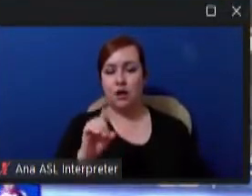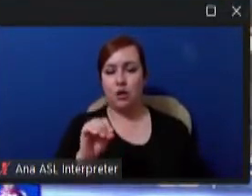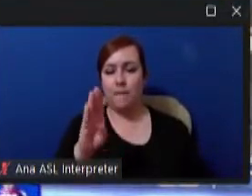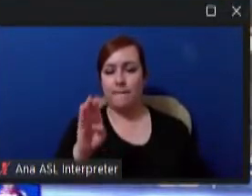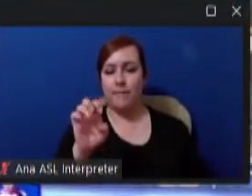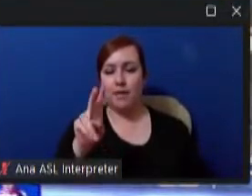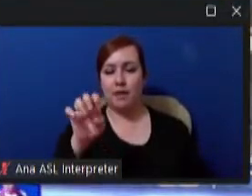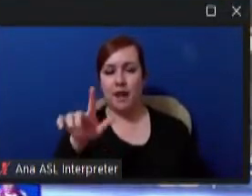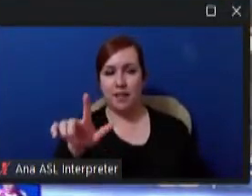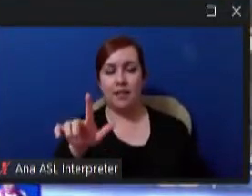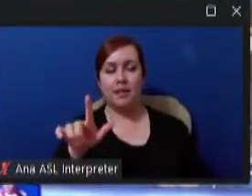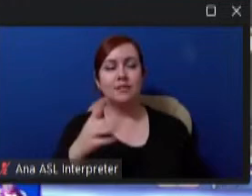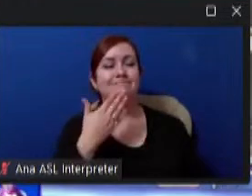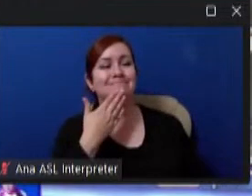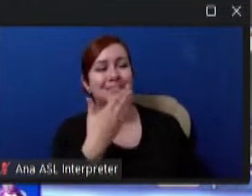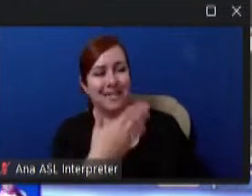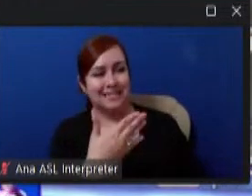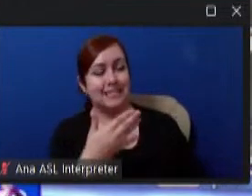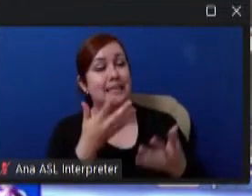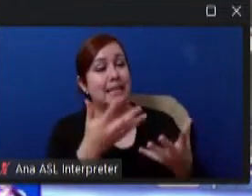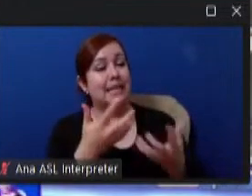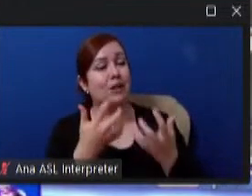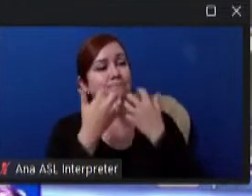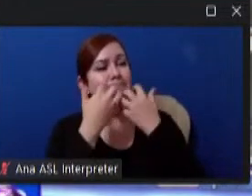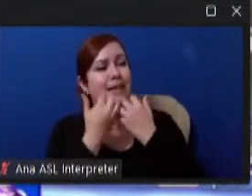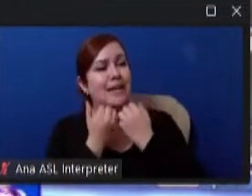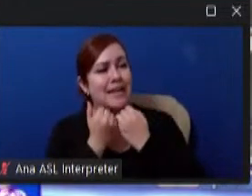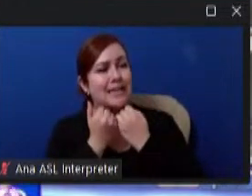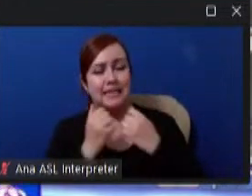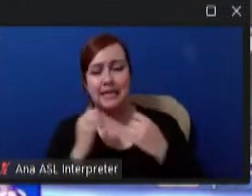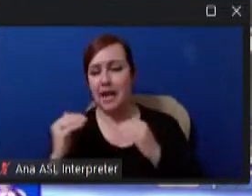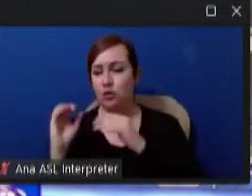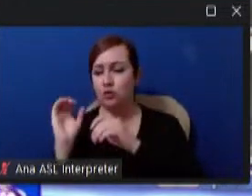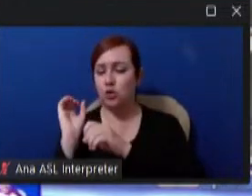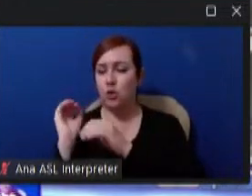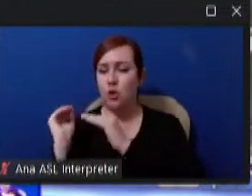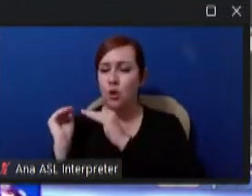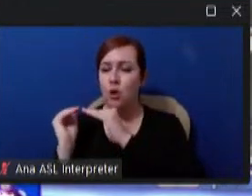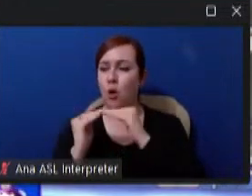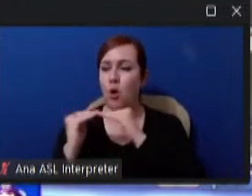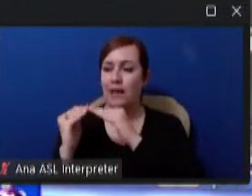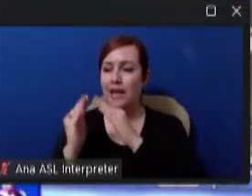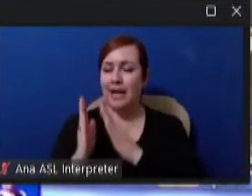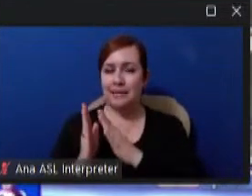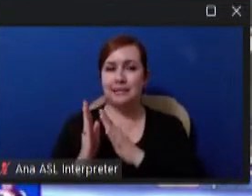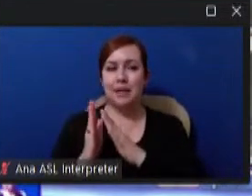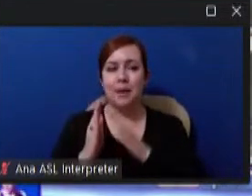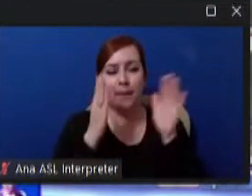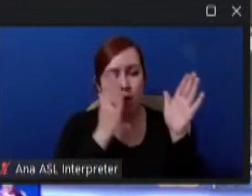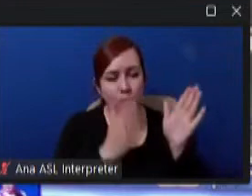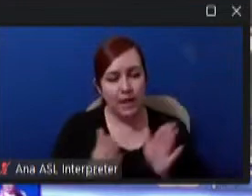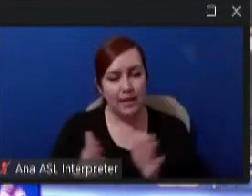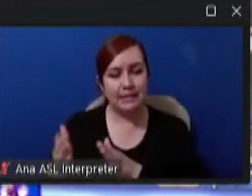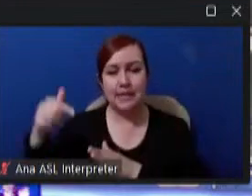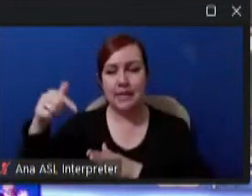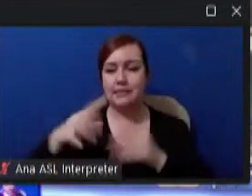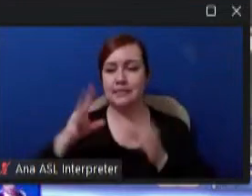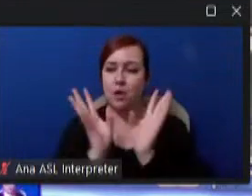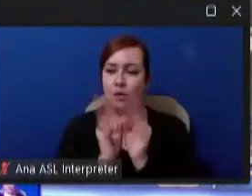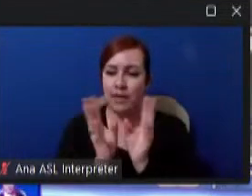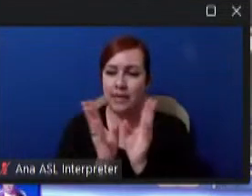Bernal, I would like to thank the colleagues of